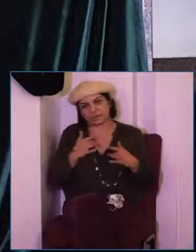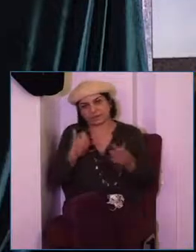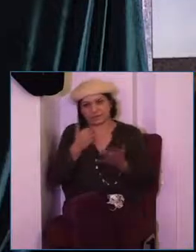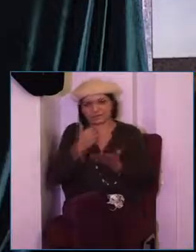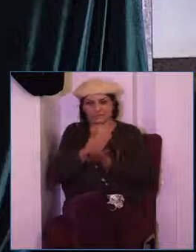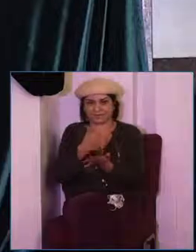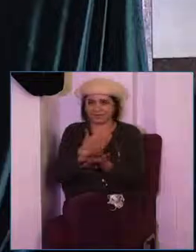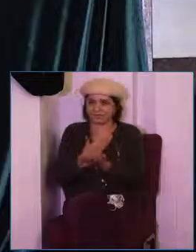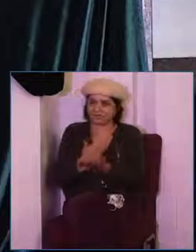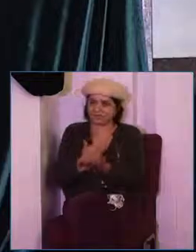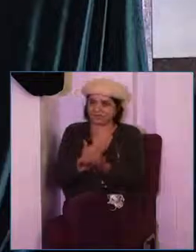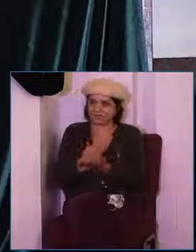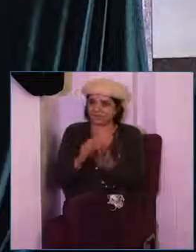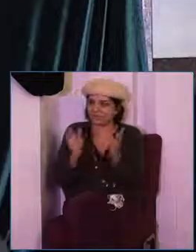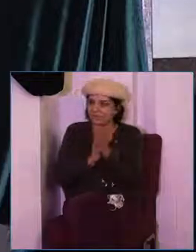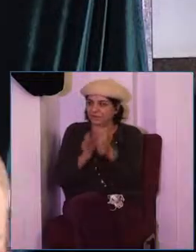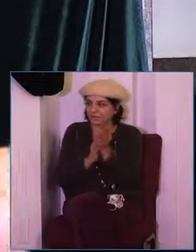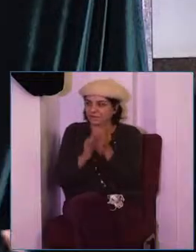Amen.